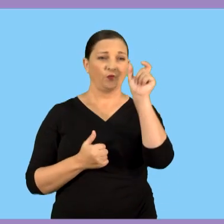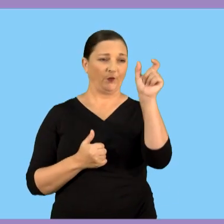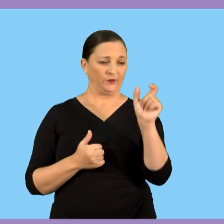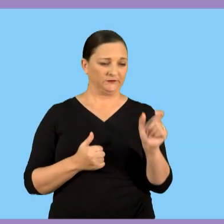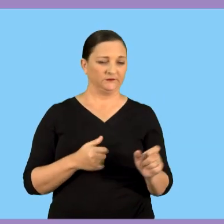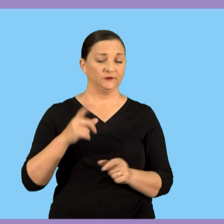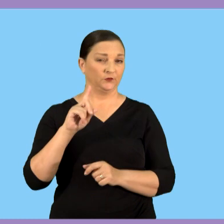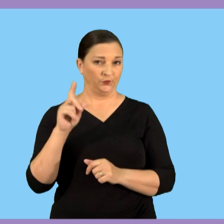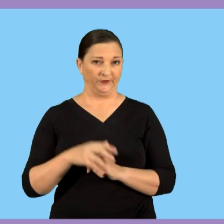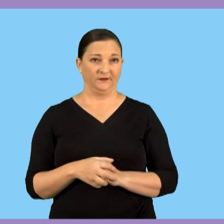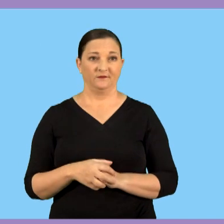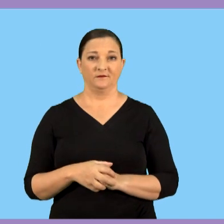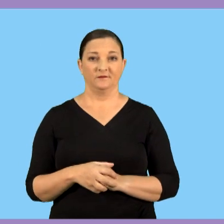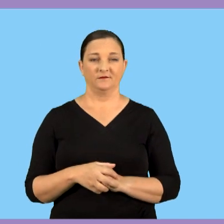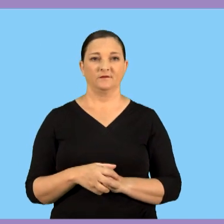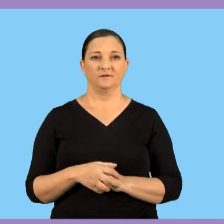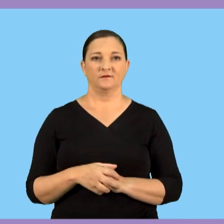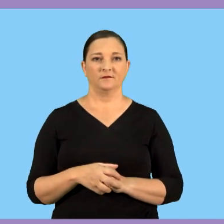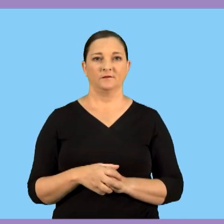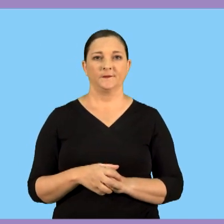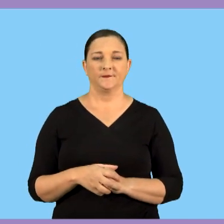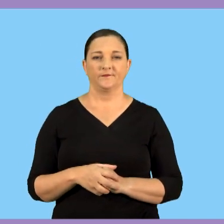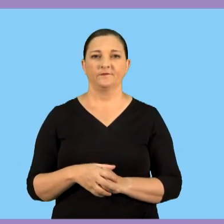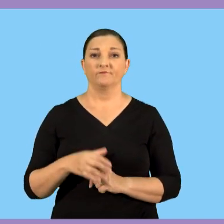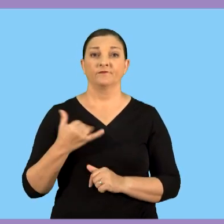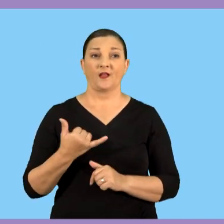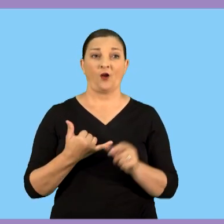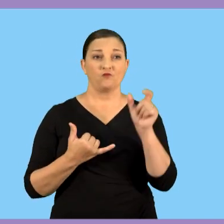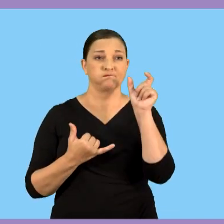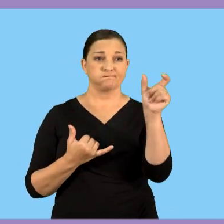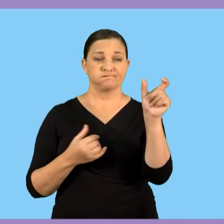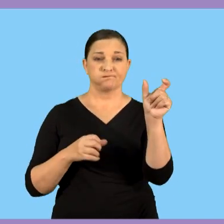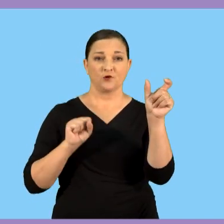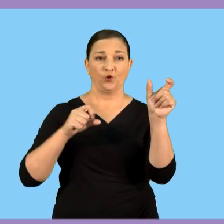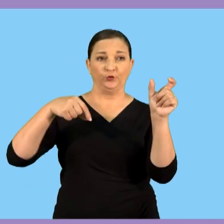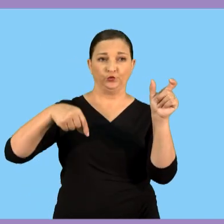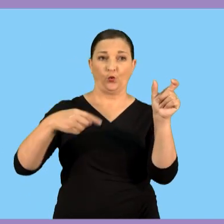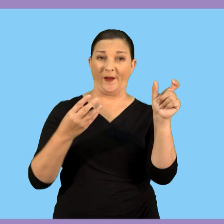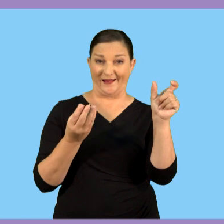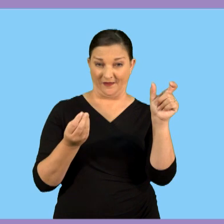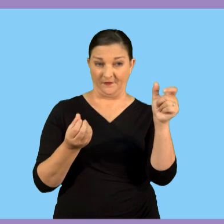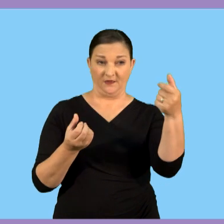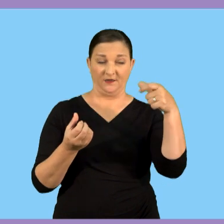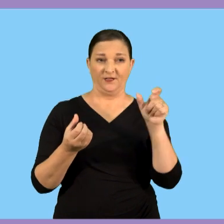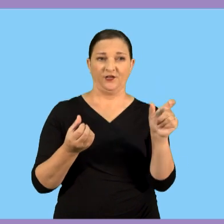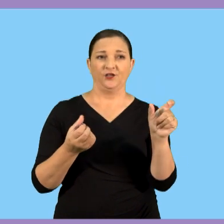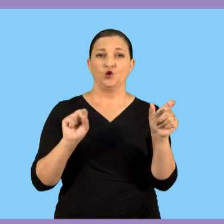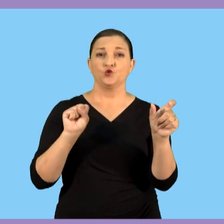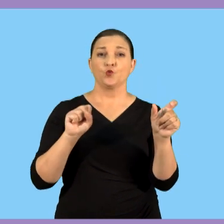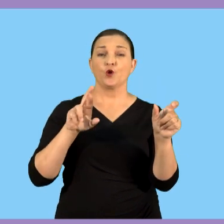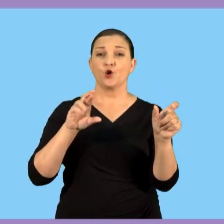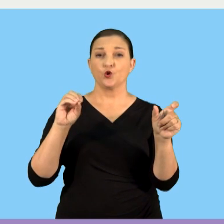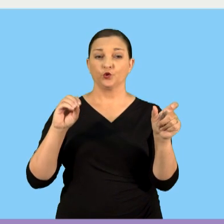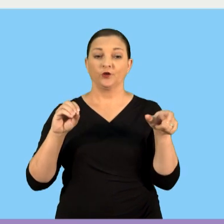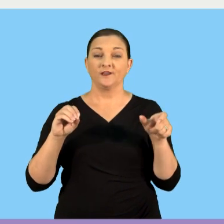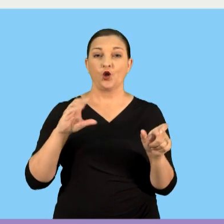We did look at some keywords for this lesson, and those were square number, the square root, the